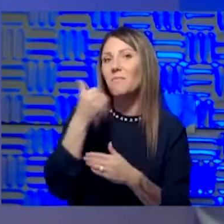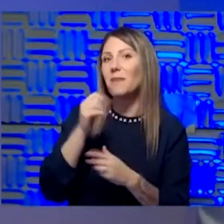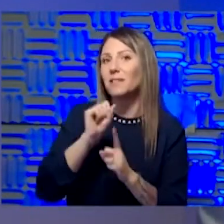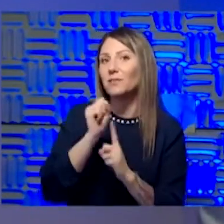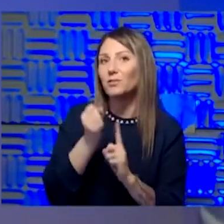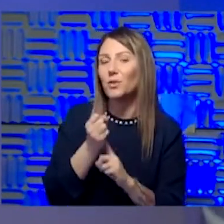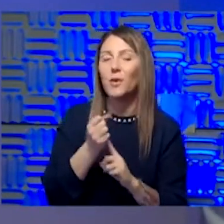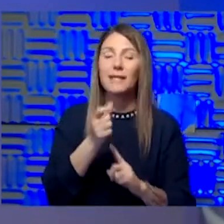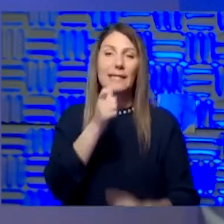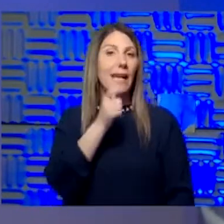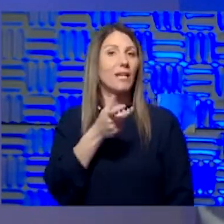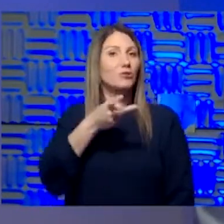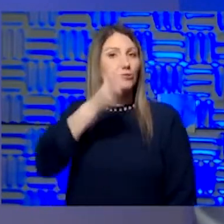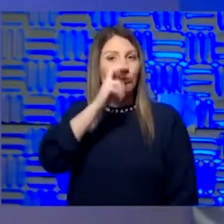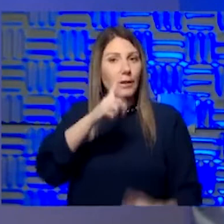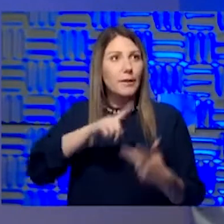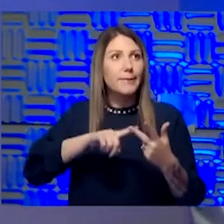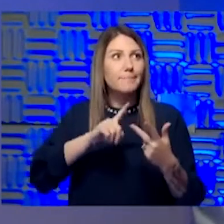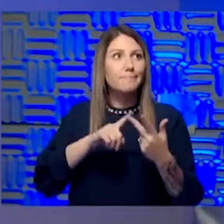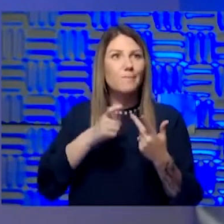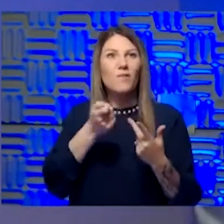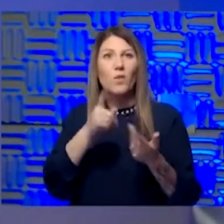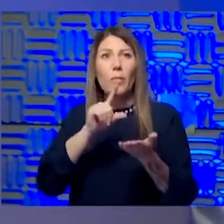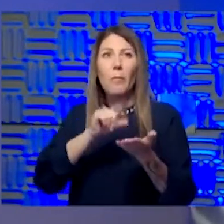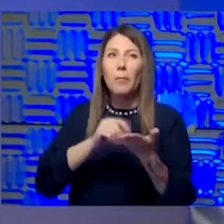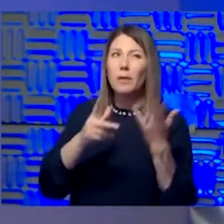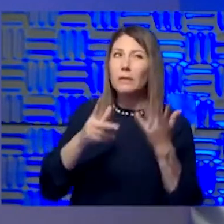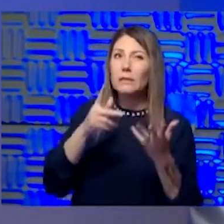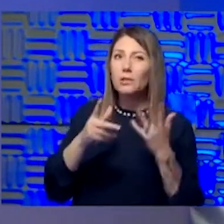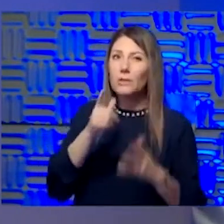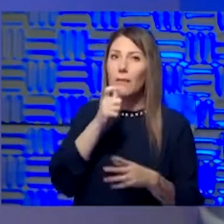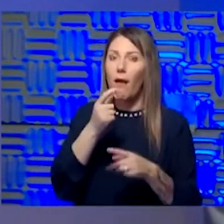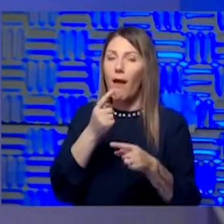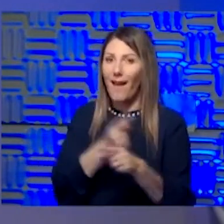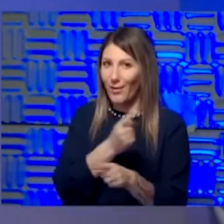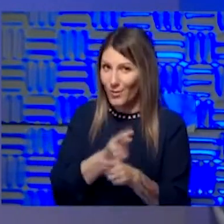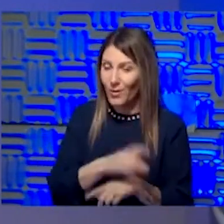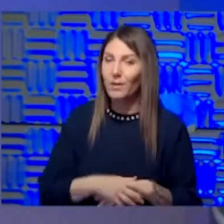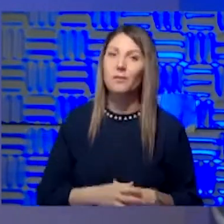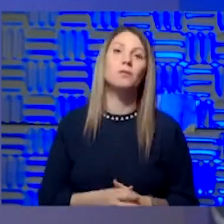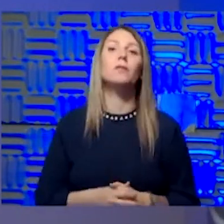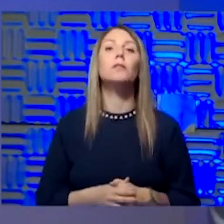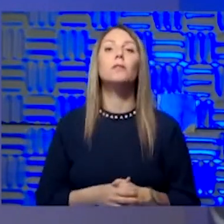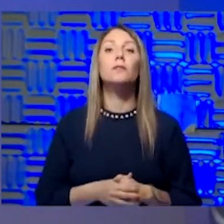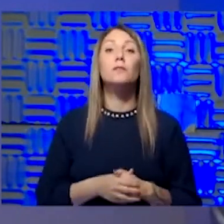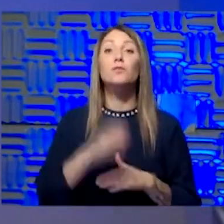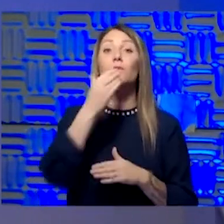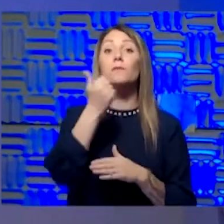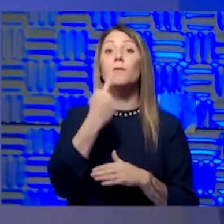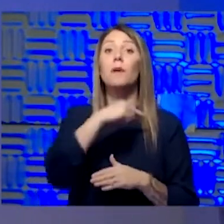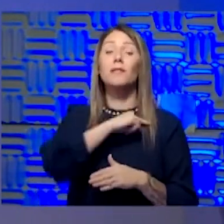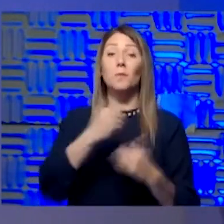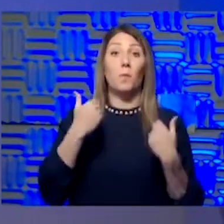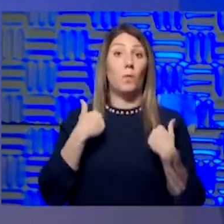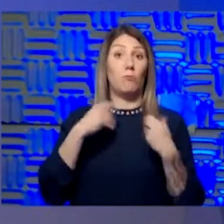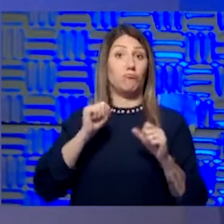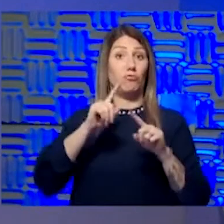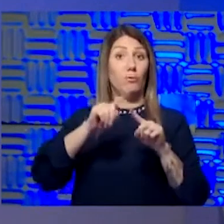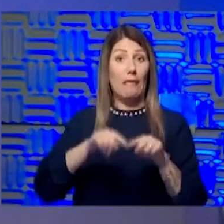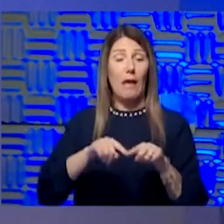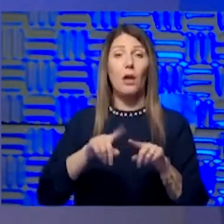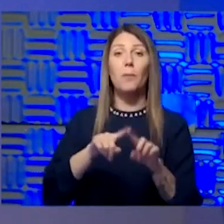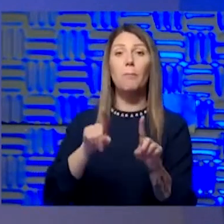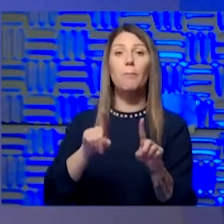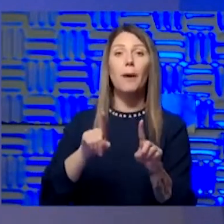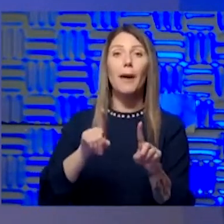weren't strict. Some of the publications, maybe weren't accurate. So that's the best that we had to go off of. As far as